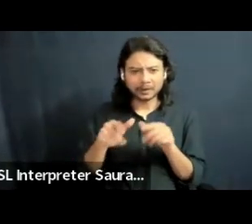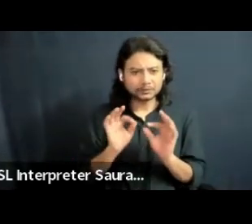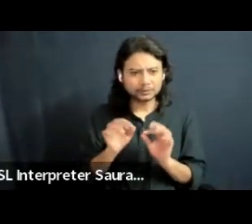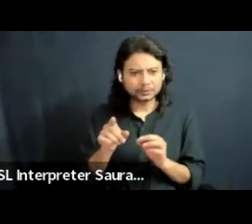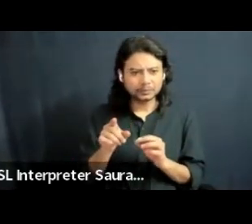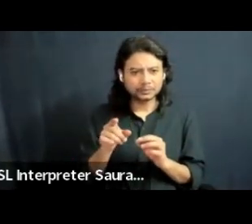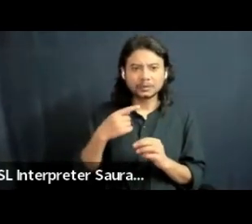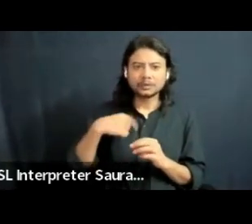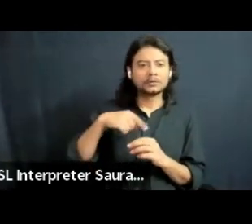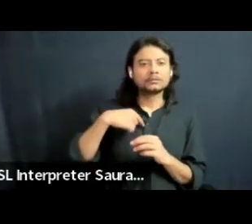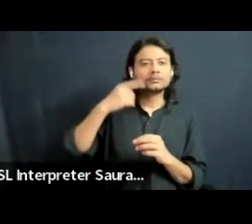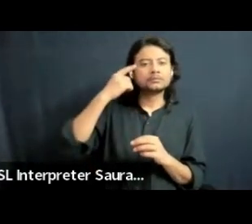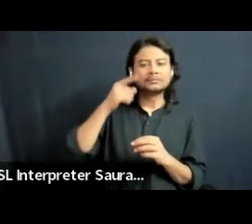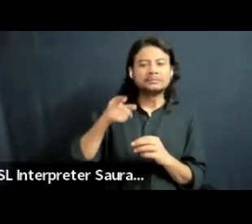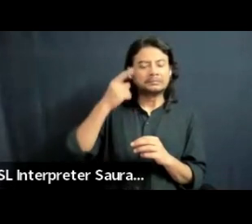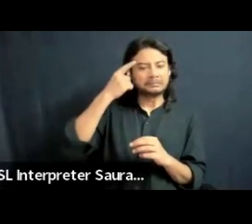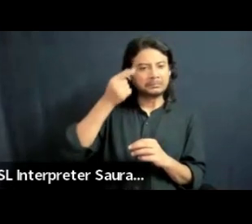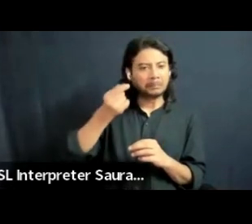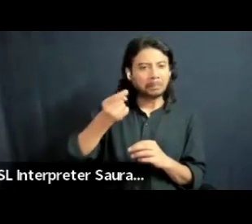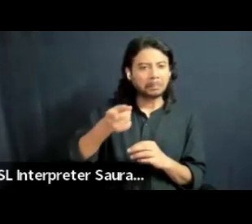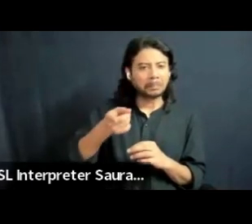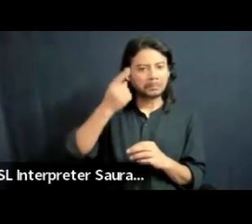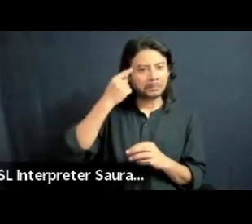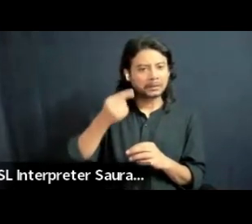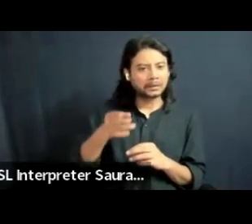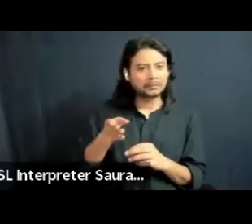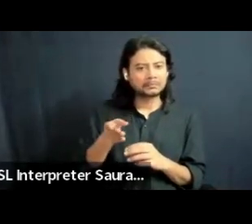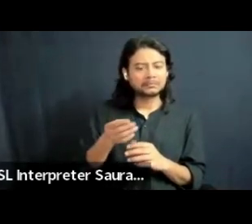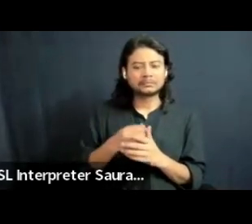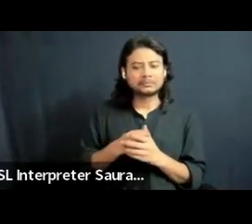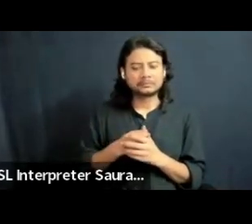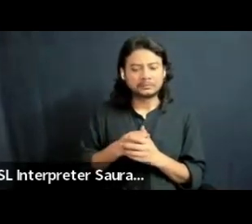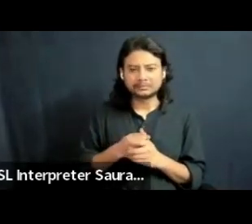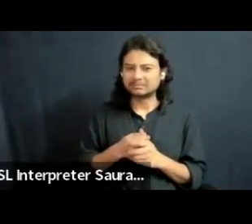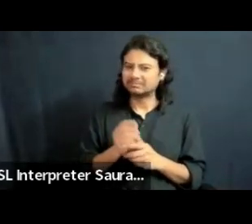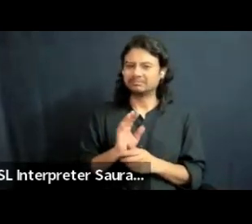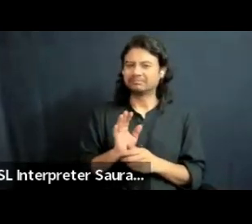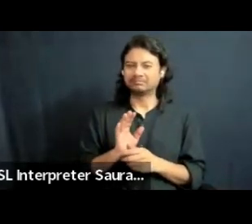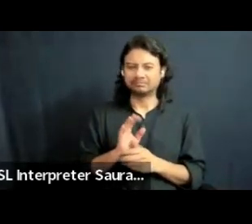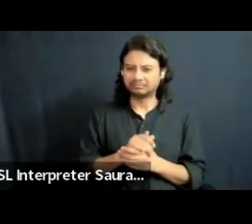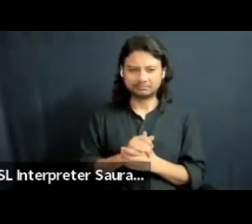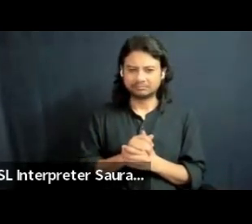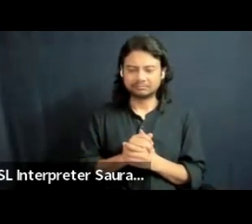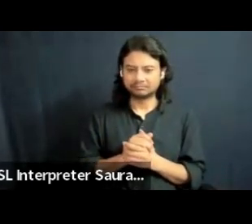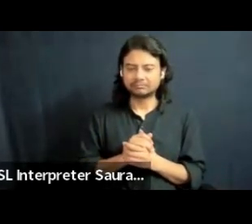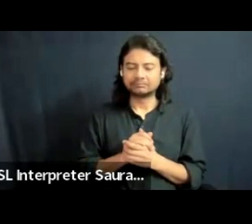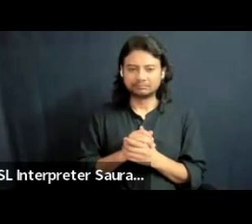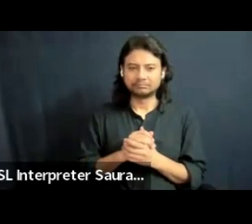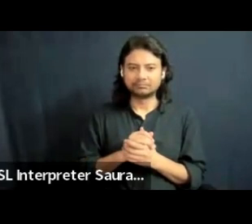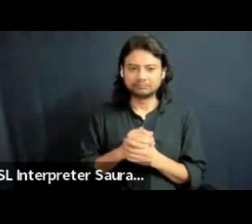child with intellectual disability. So these are some of the pitfalls that we should not follow. Yeah, next.